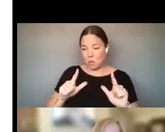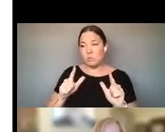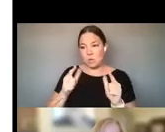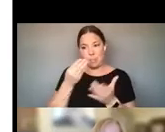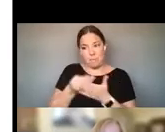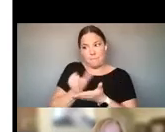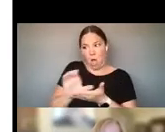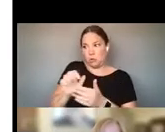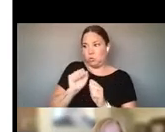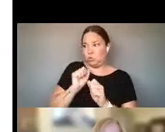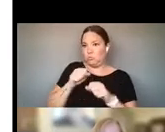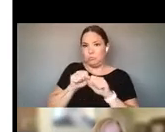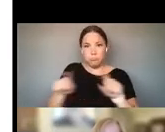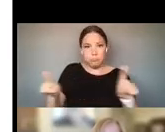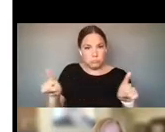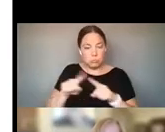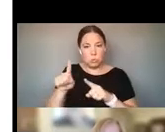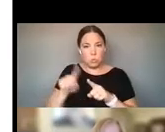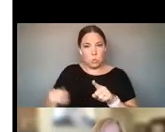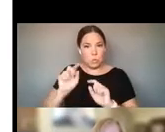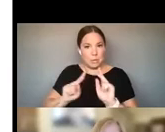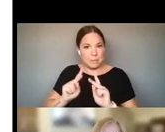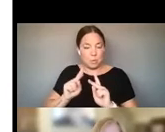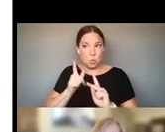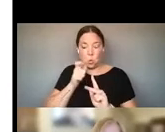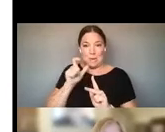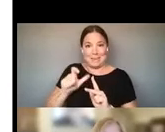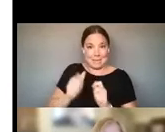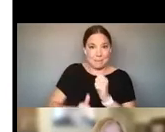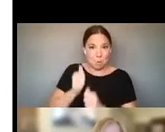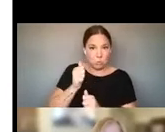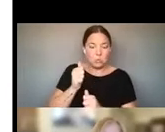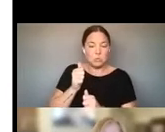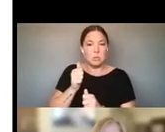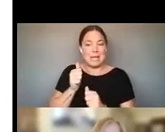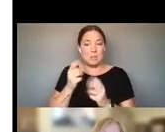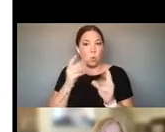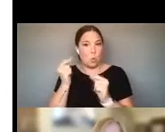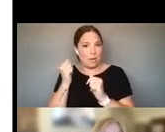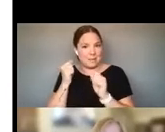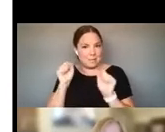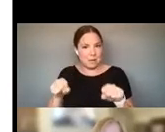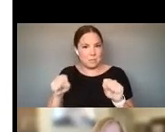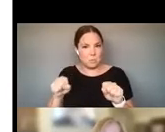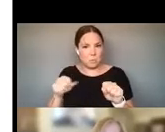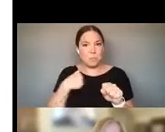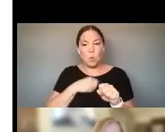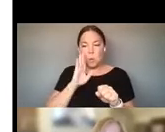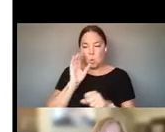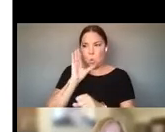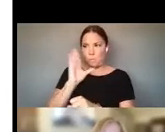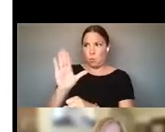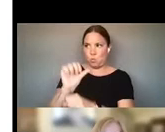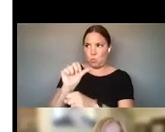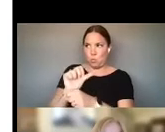the door as responsibly and quickly as possible. Um, we will work with organizations directly on this, so please stay